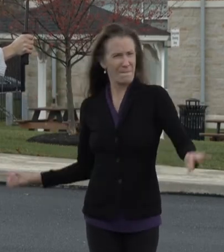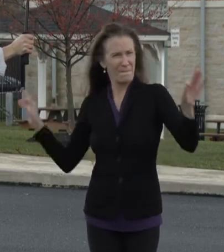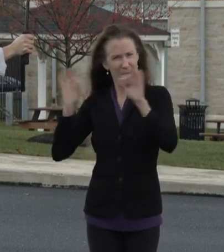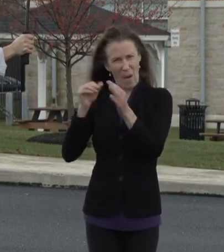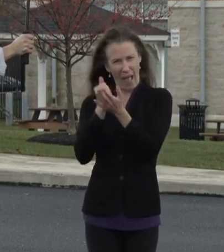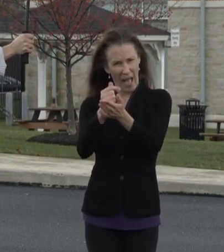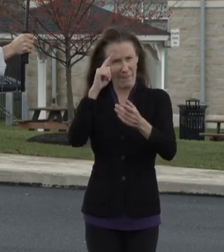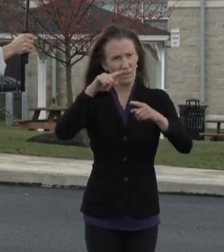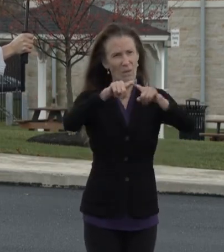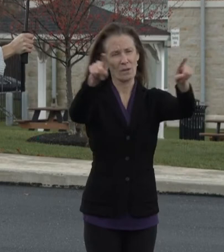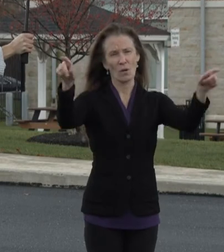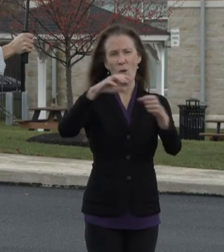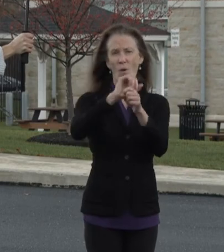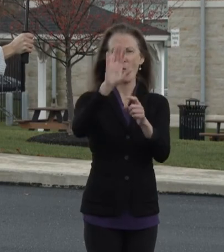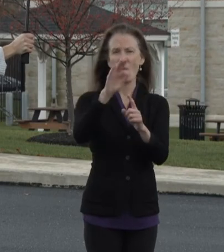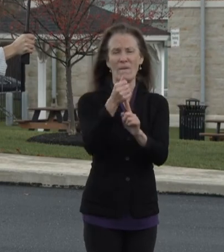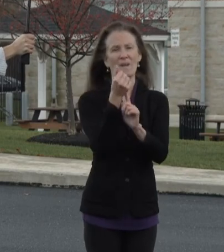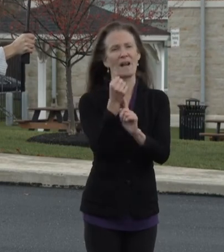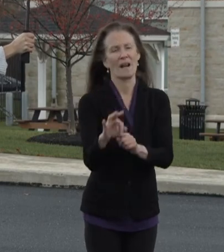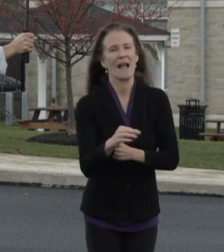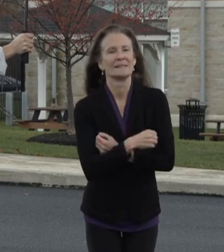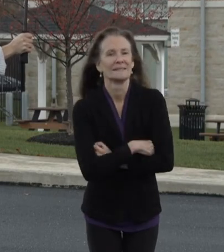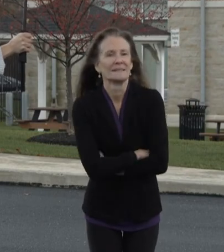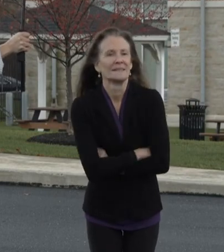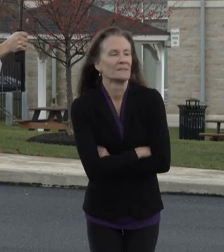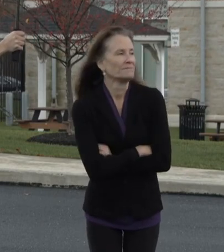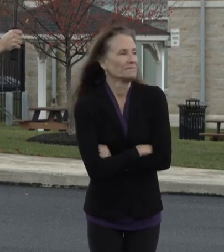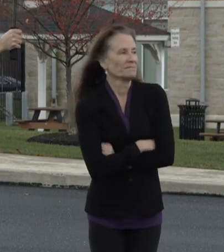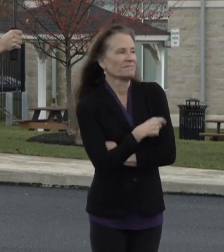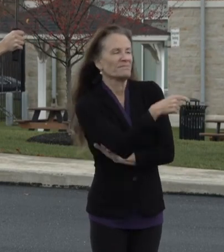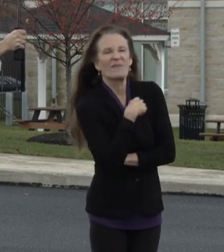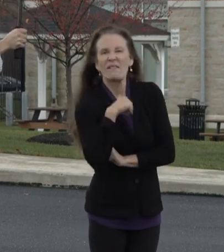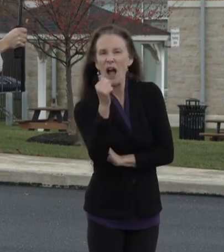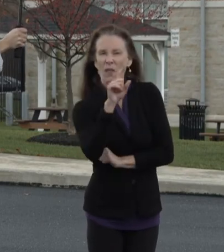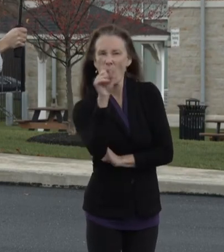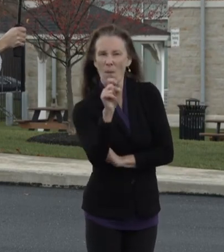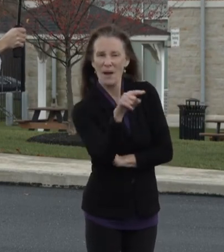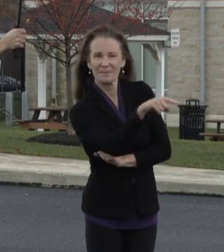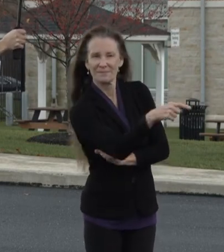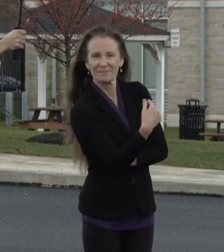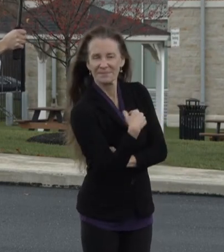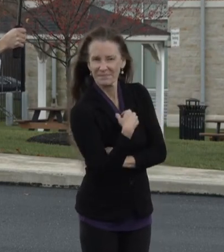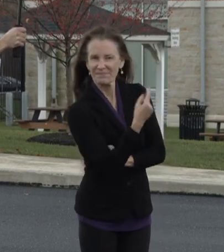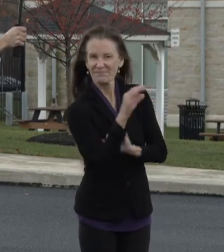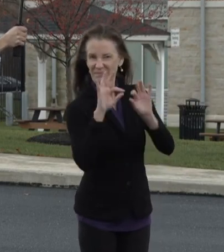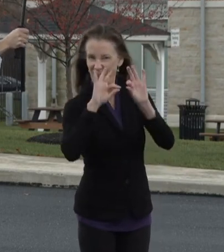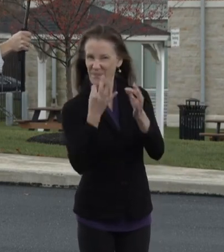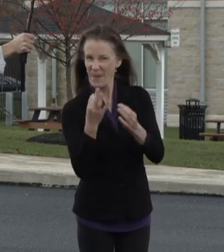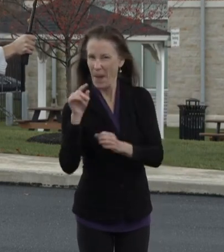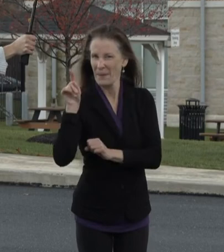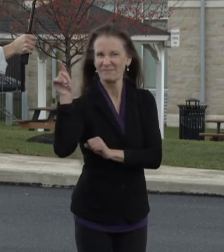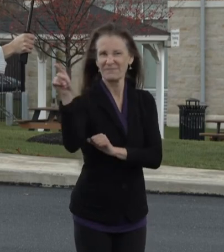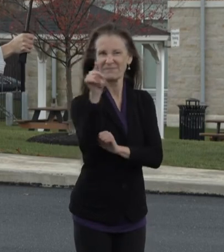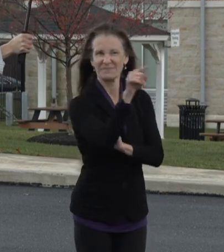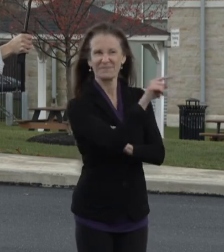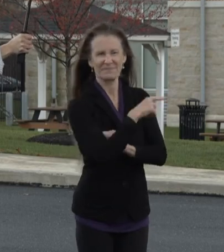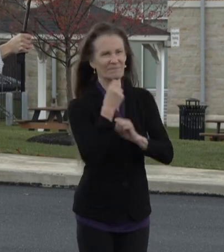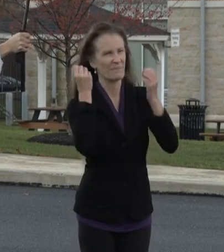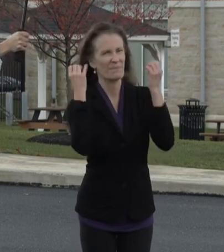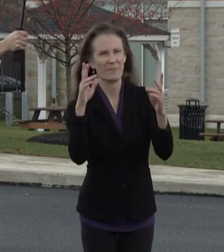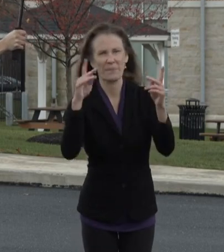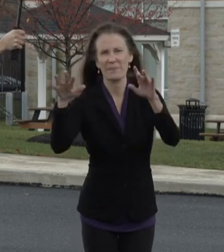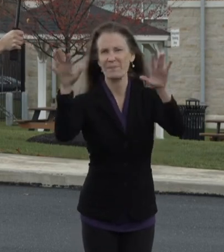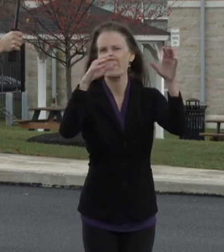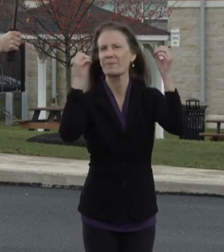so, Mike, I guess another question is, you know, I have family members, and I know thousands, hundreds of thousands of Pennsylvanians have family members